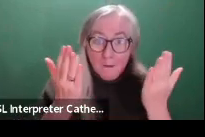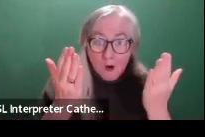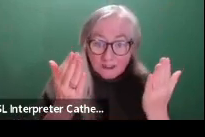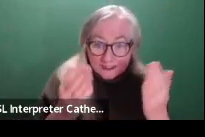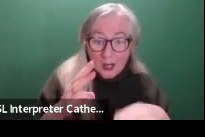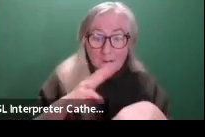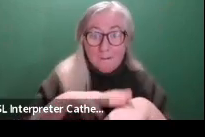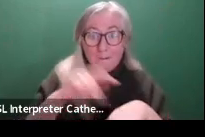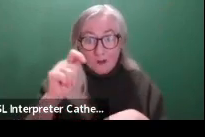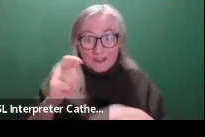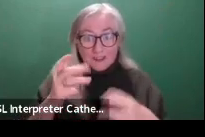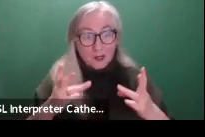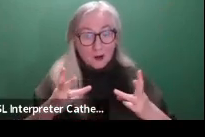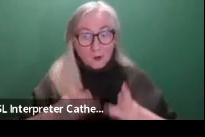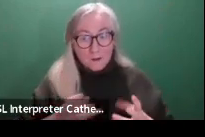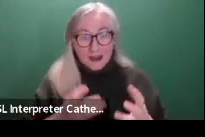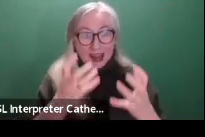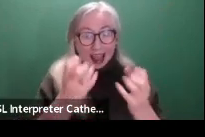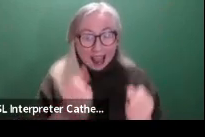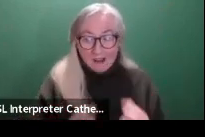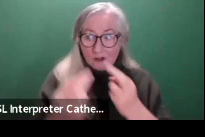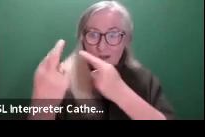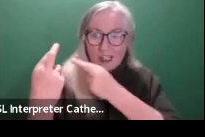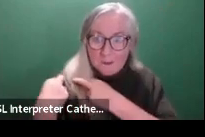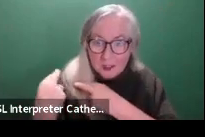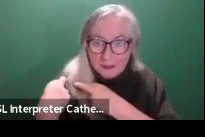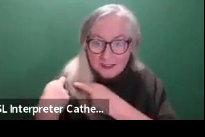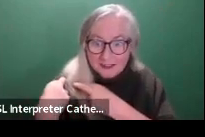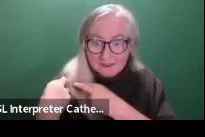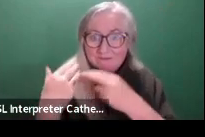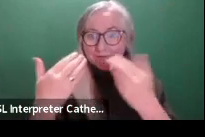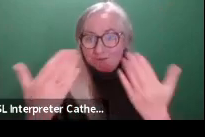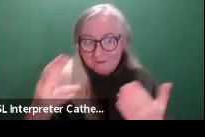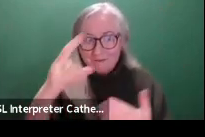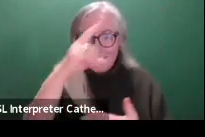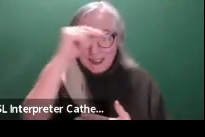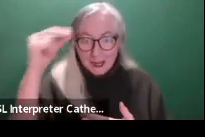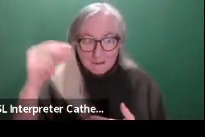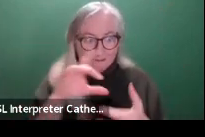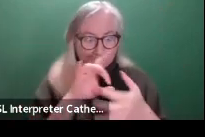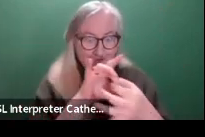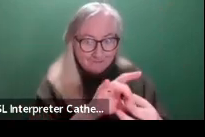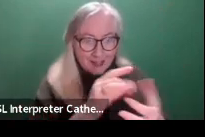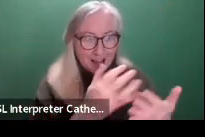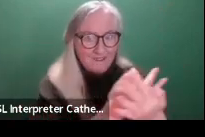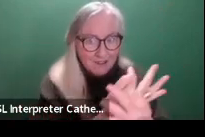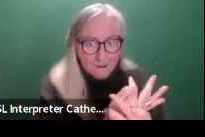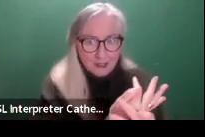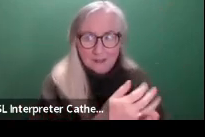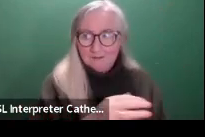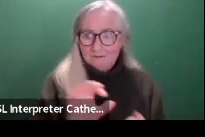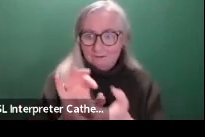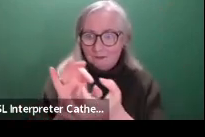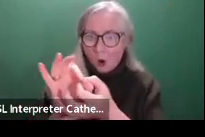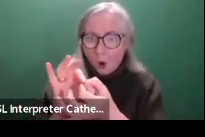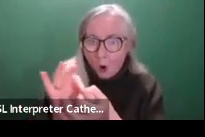women that still have responsibilities for example, family, the home, and so on.